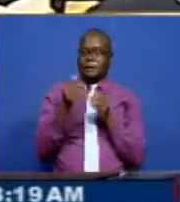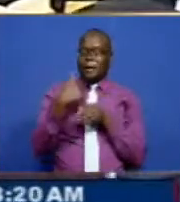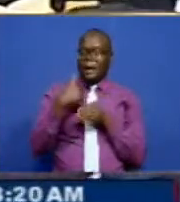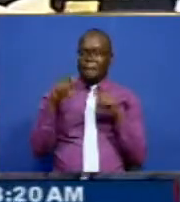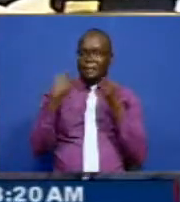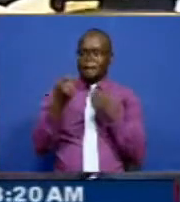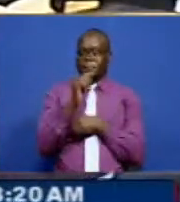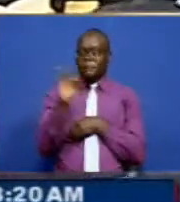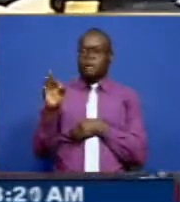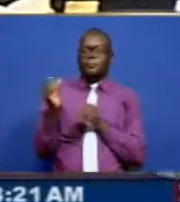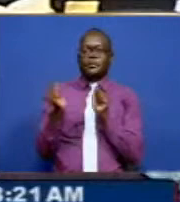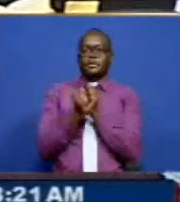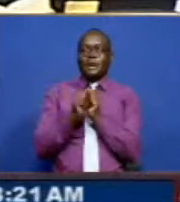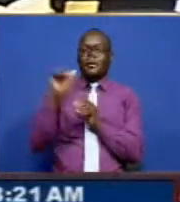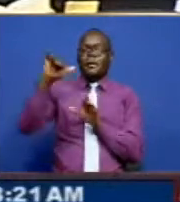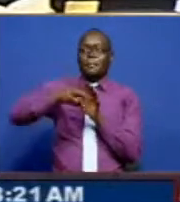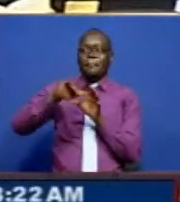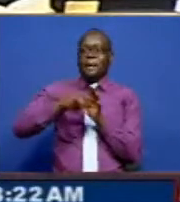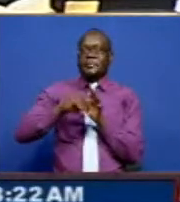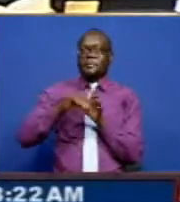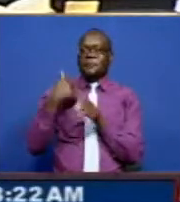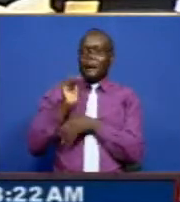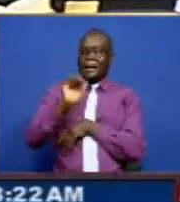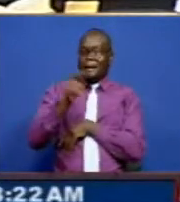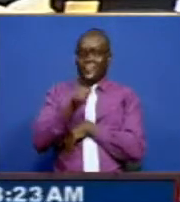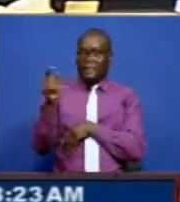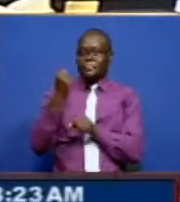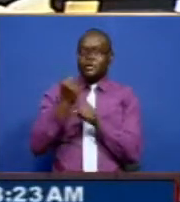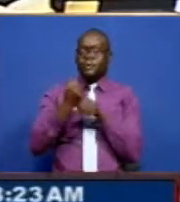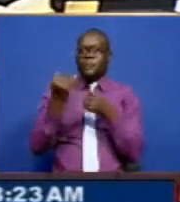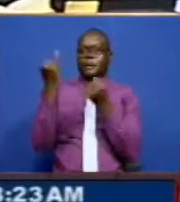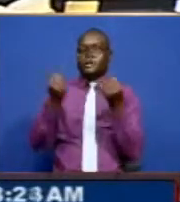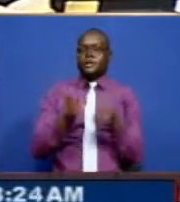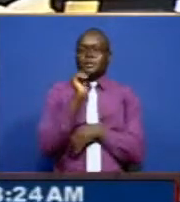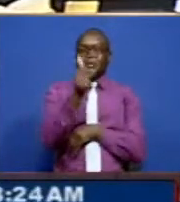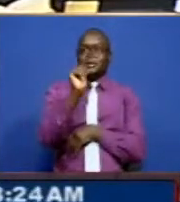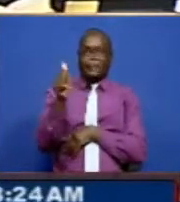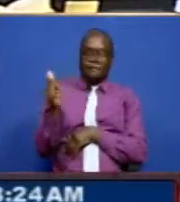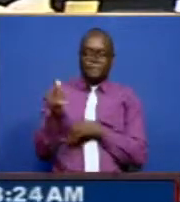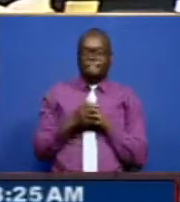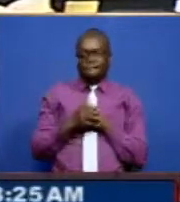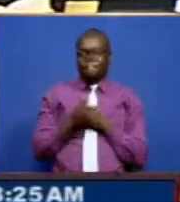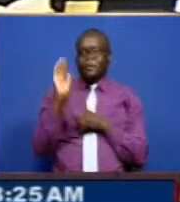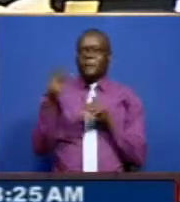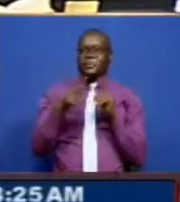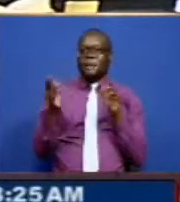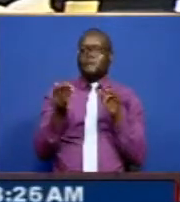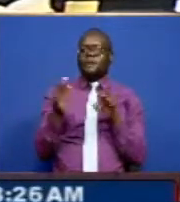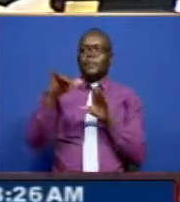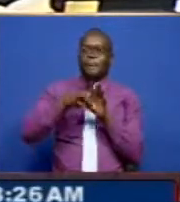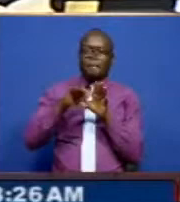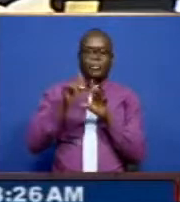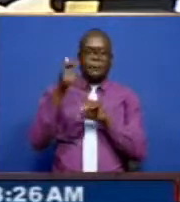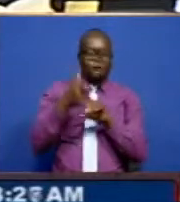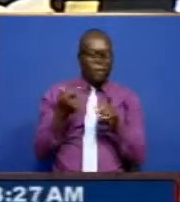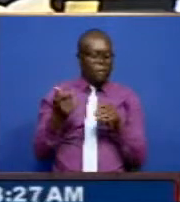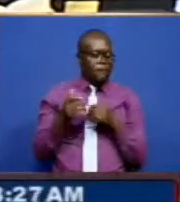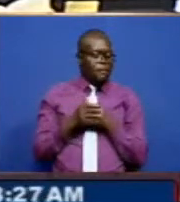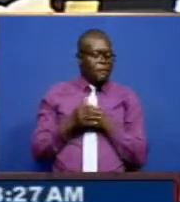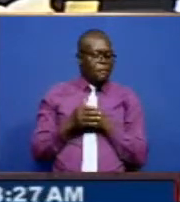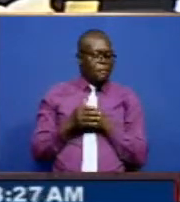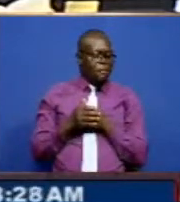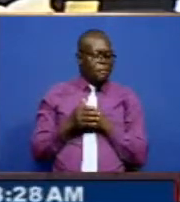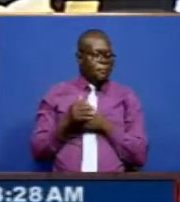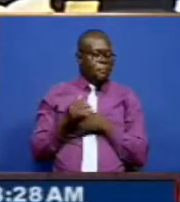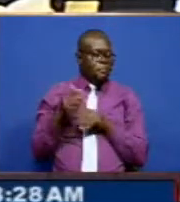team of 10 members. I'll ask them to introduce themselves. I will start with members on the front row,